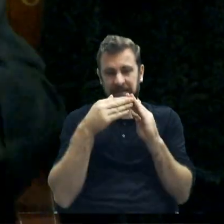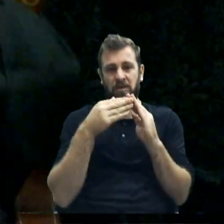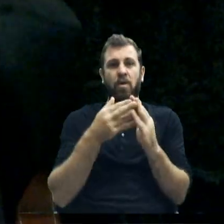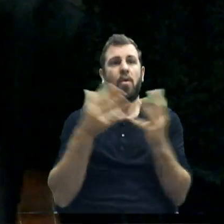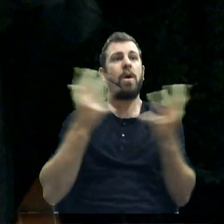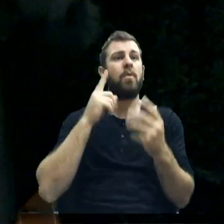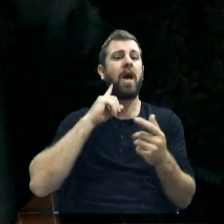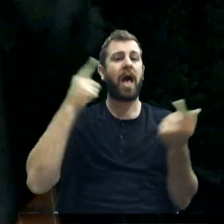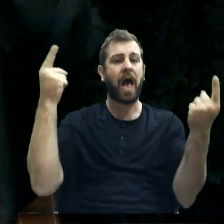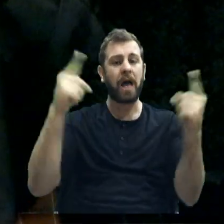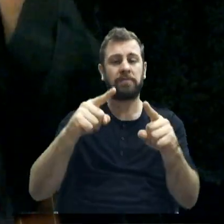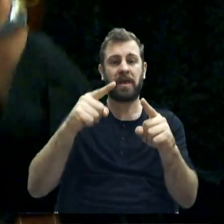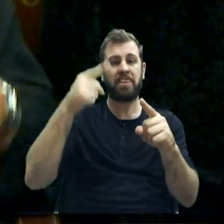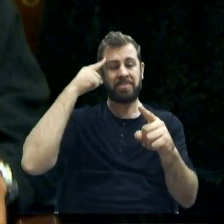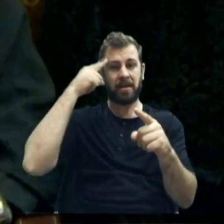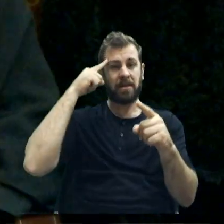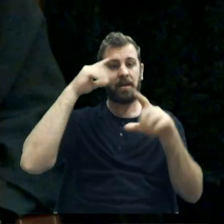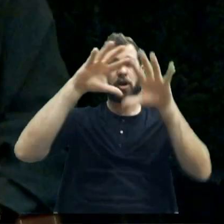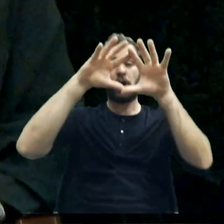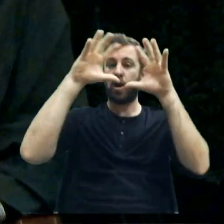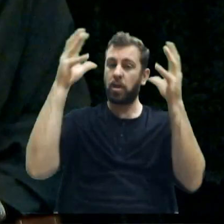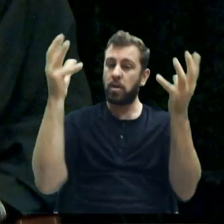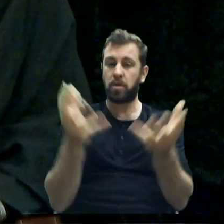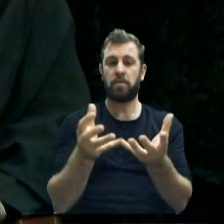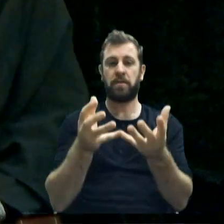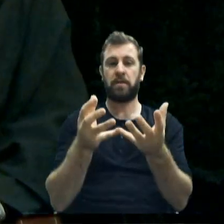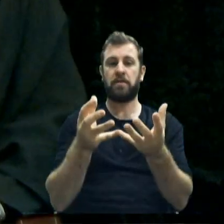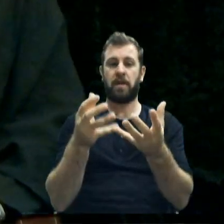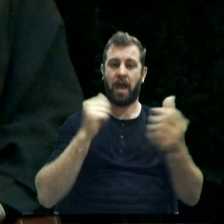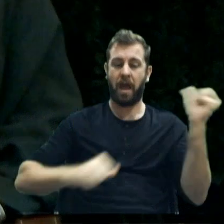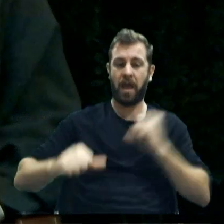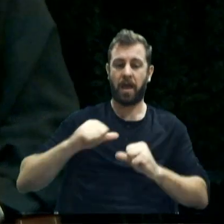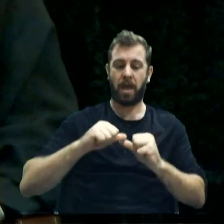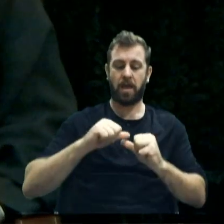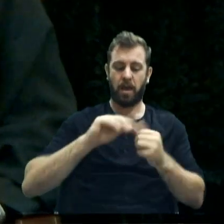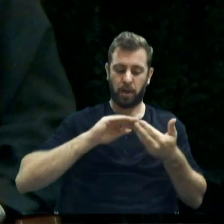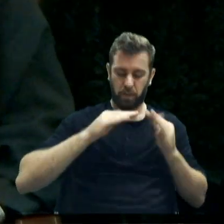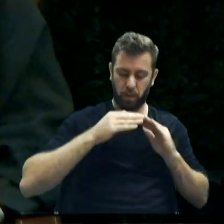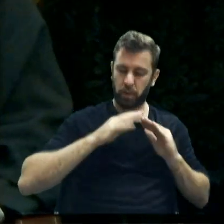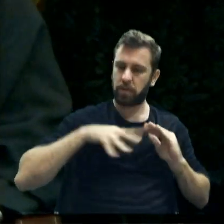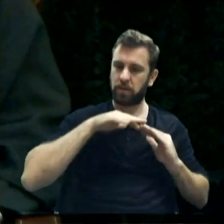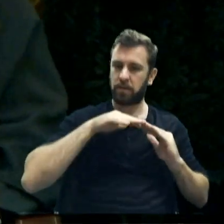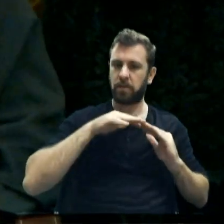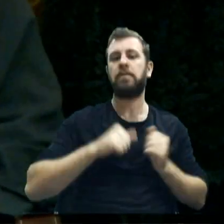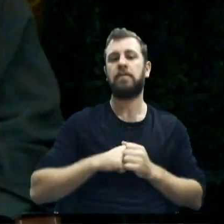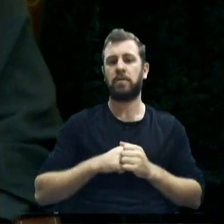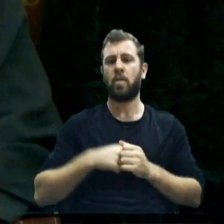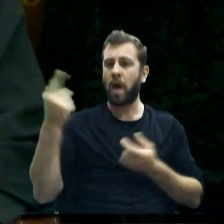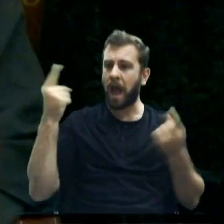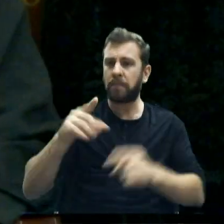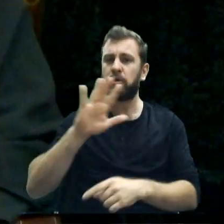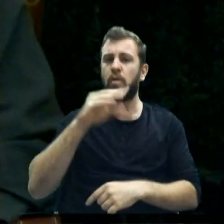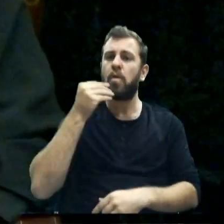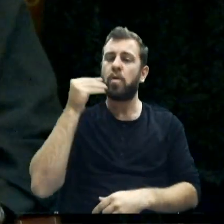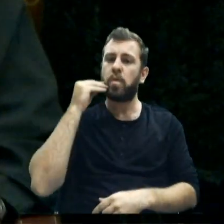What's gonna happen? Think globally, act locally. What's happening in your home?